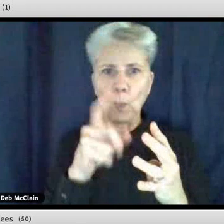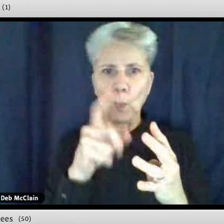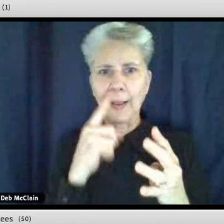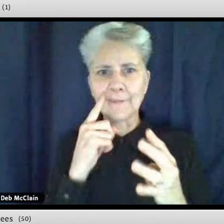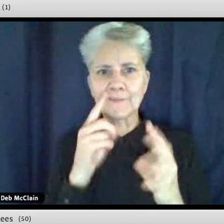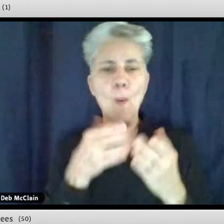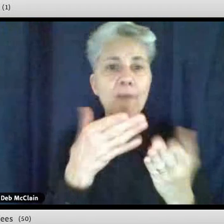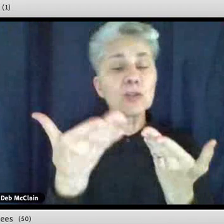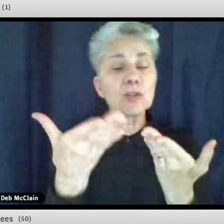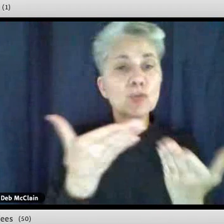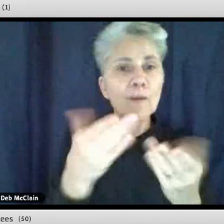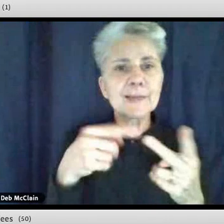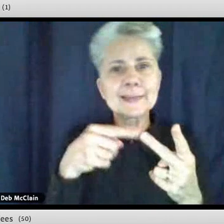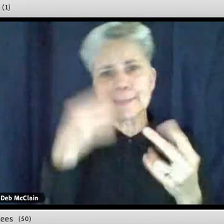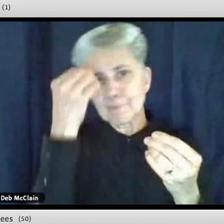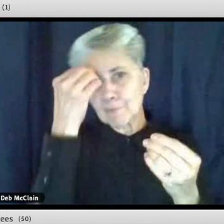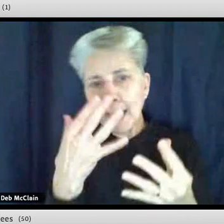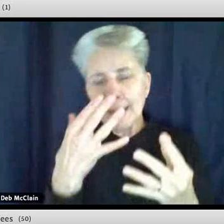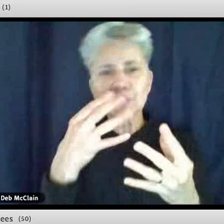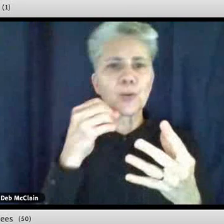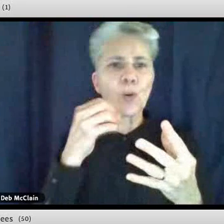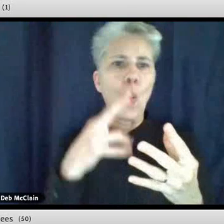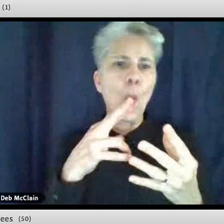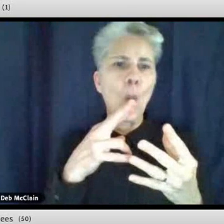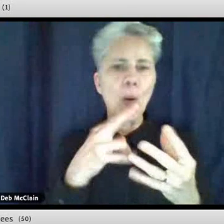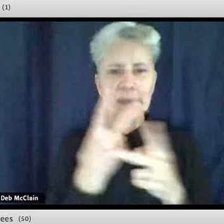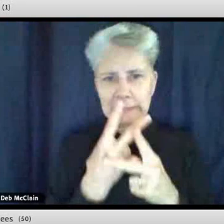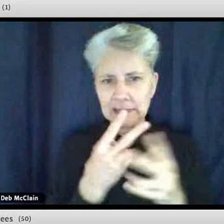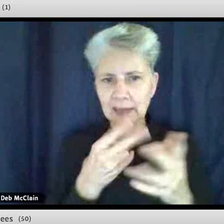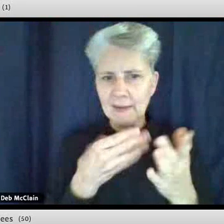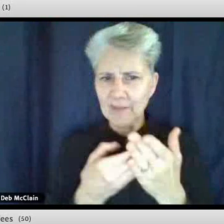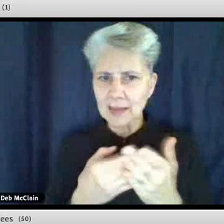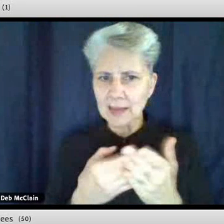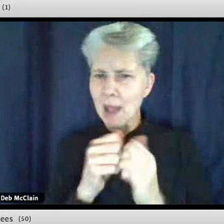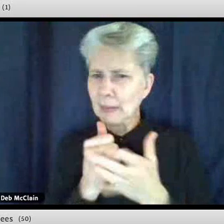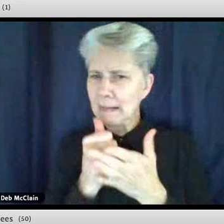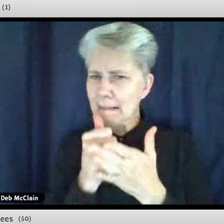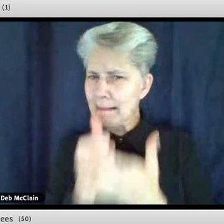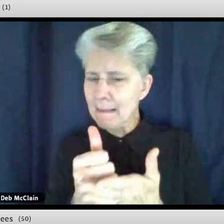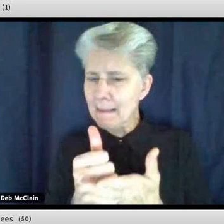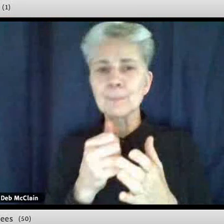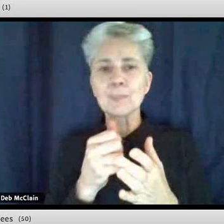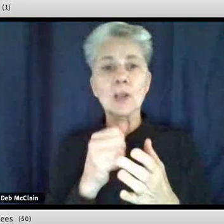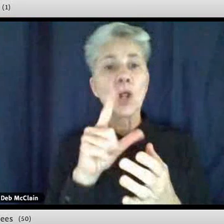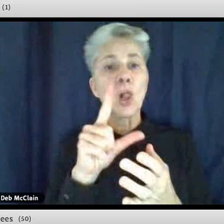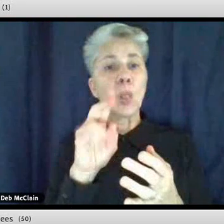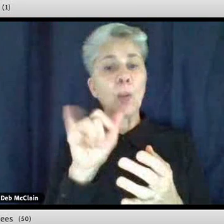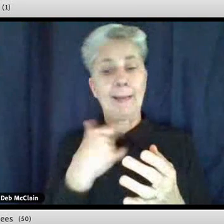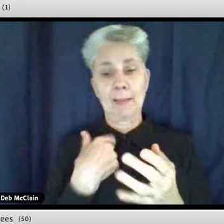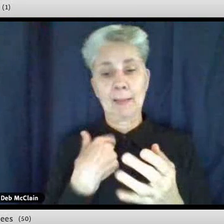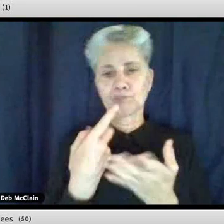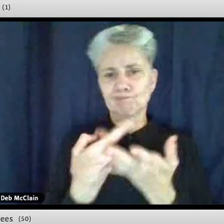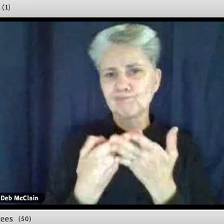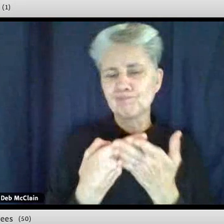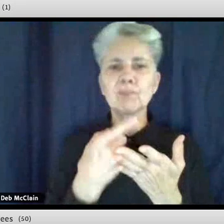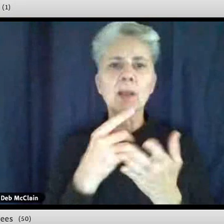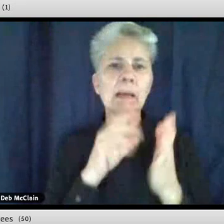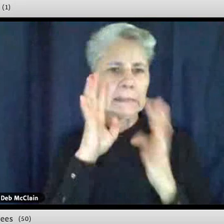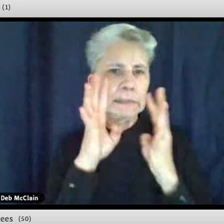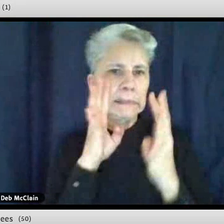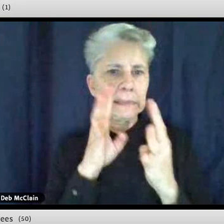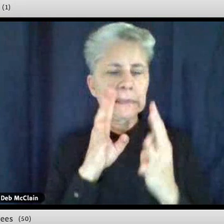offering services or information or sifting through the facts? What can I do to help? And so came up with this presentation. I updated a little